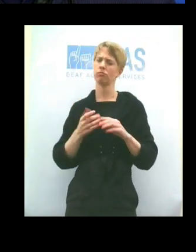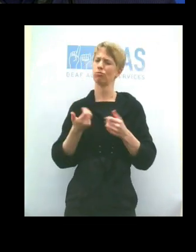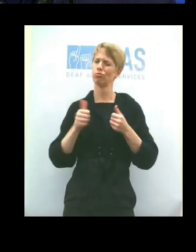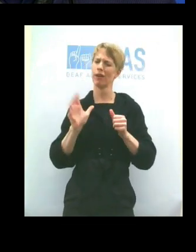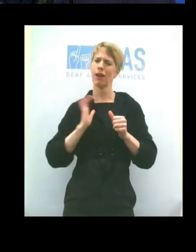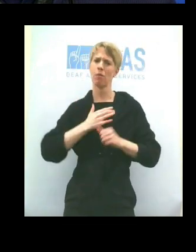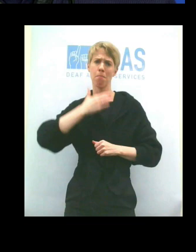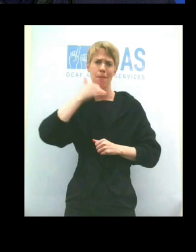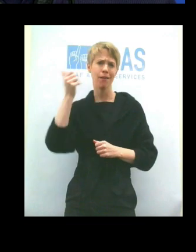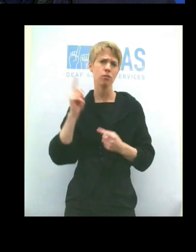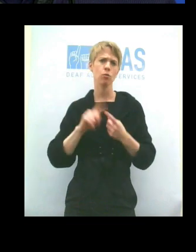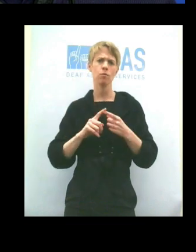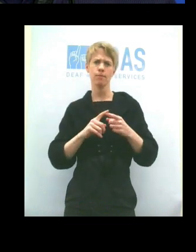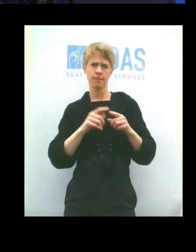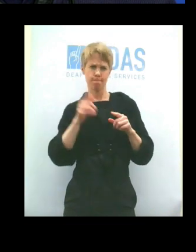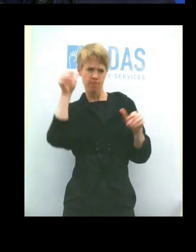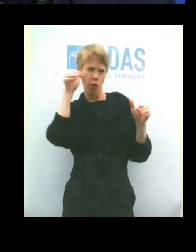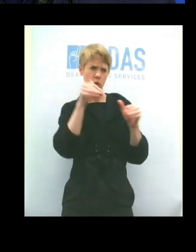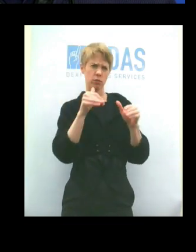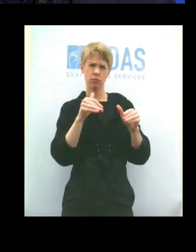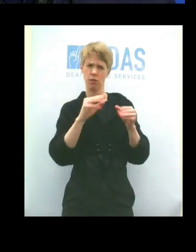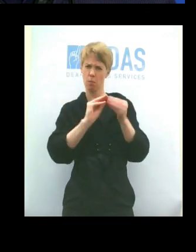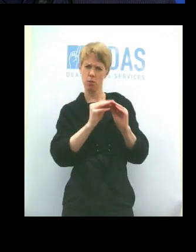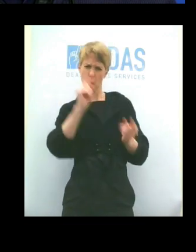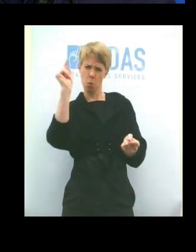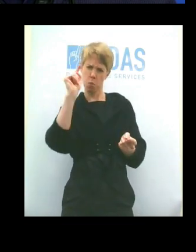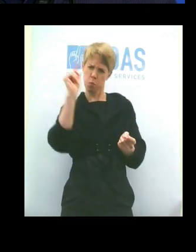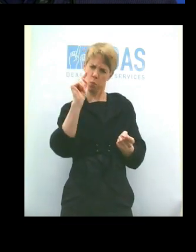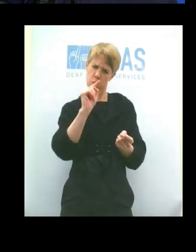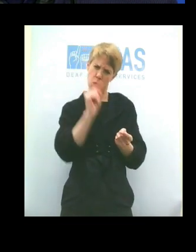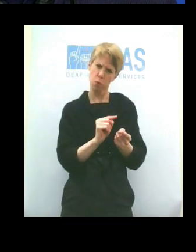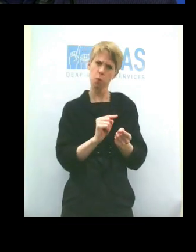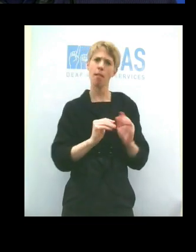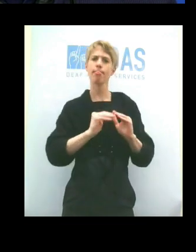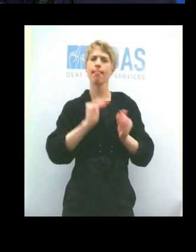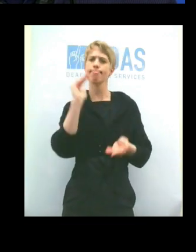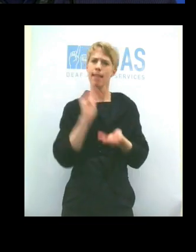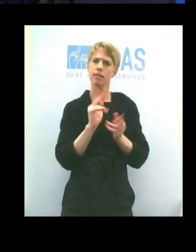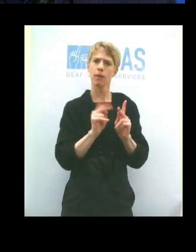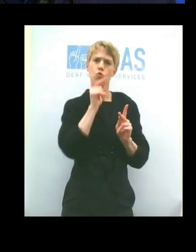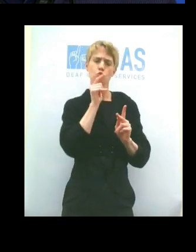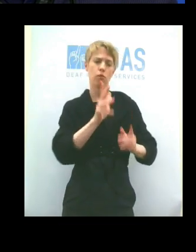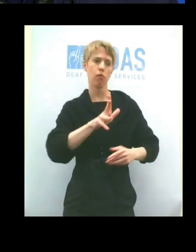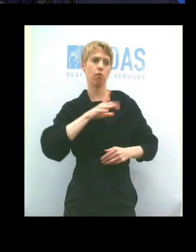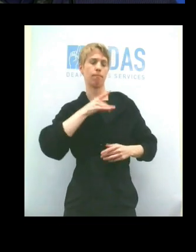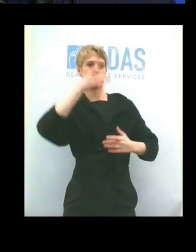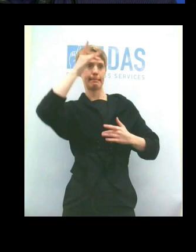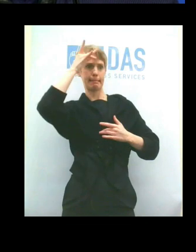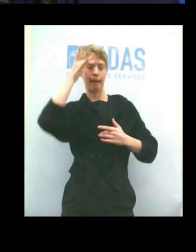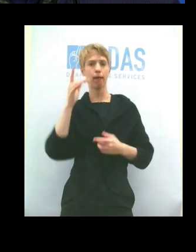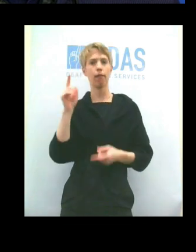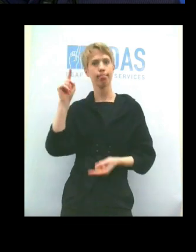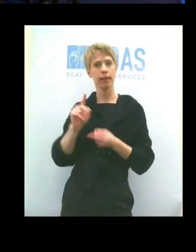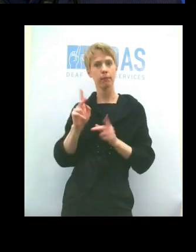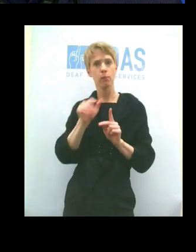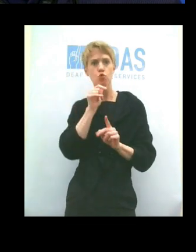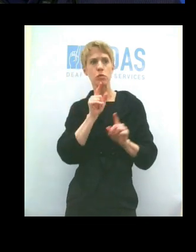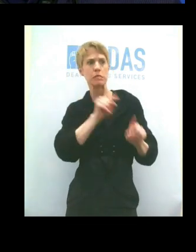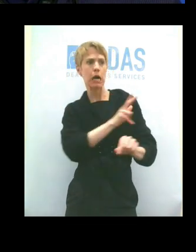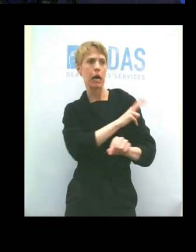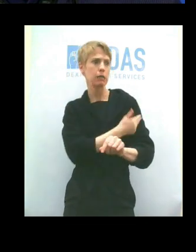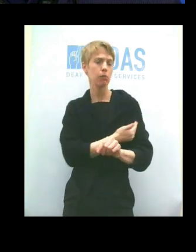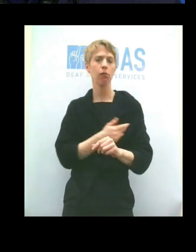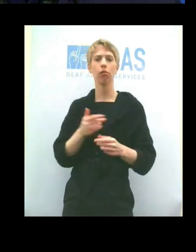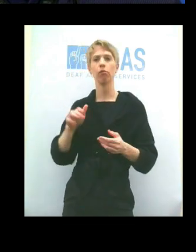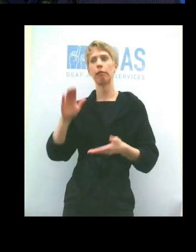continue to reduce the number of coronavirus contractions and COVID-19 cases in our region.